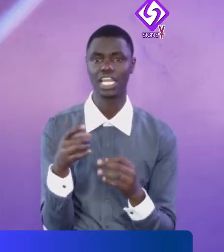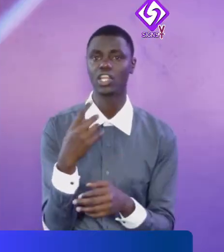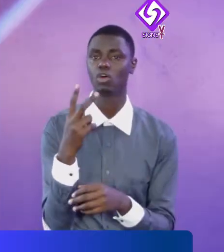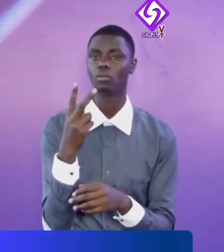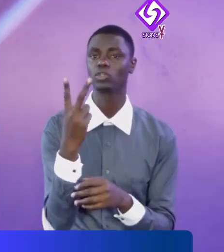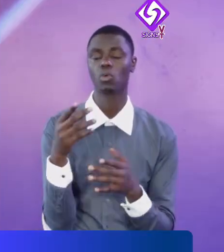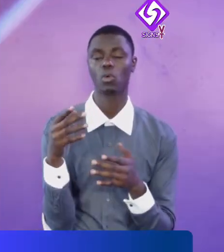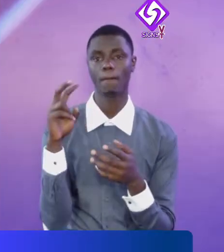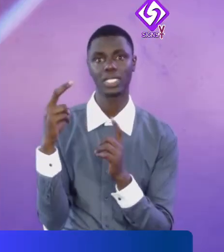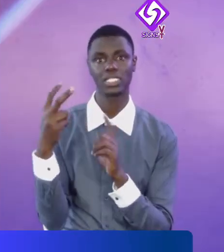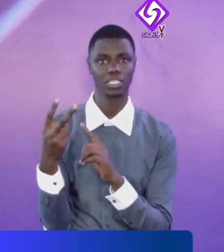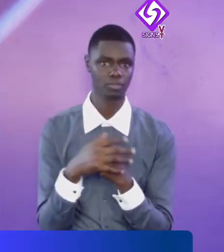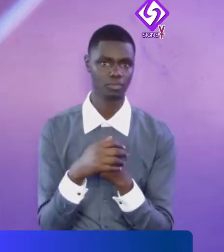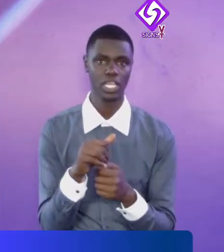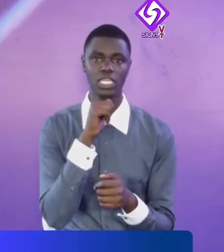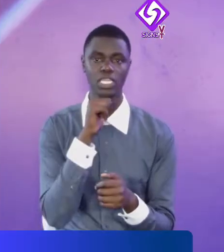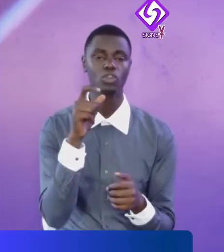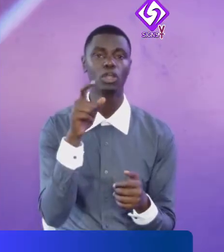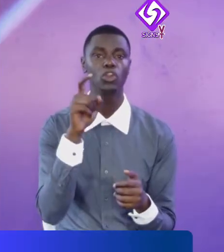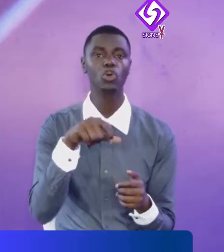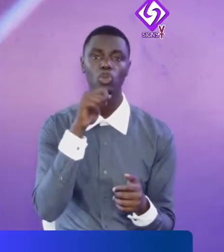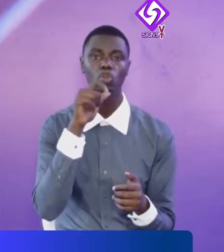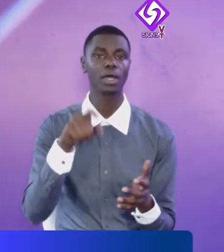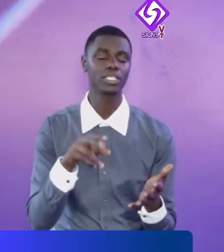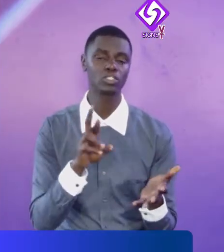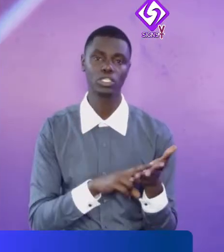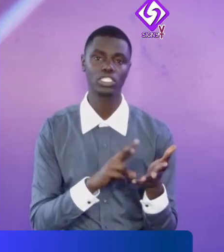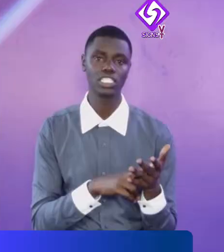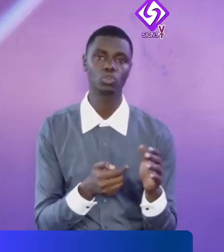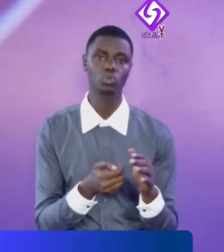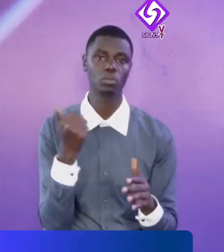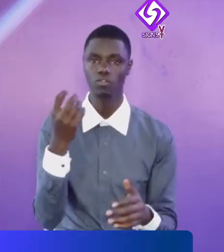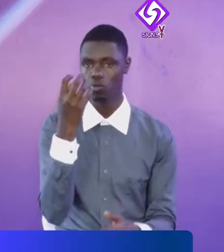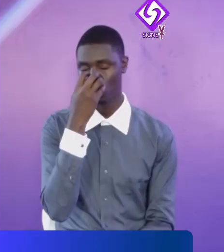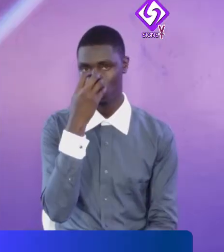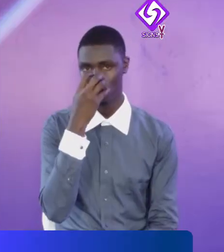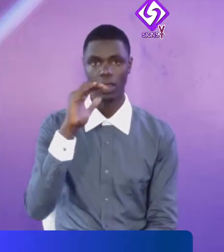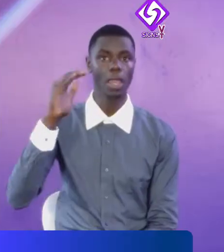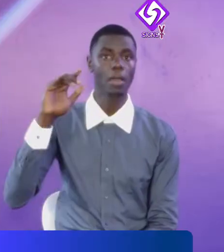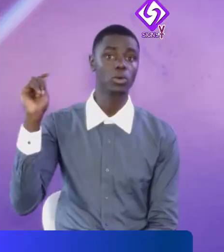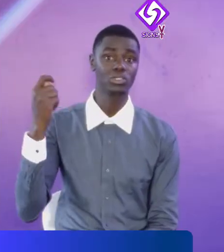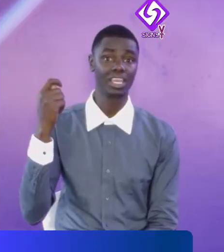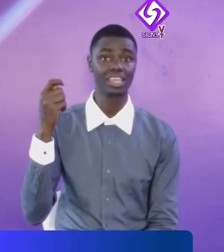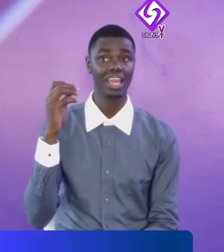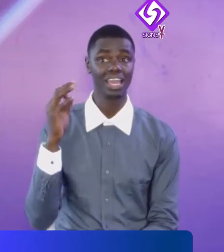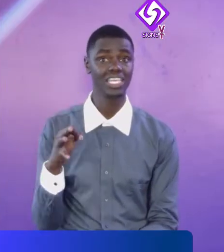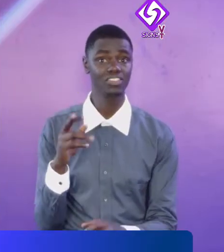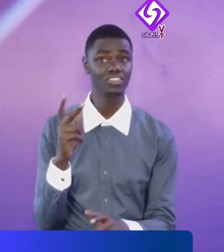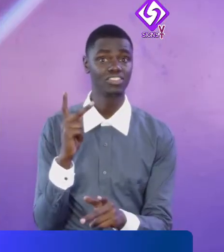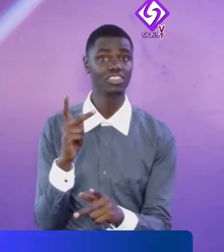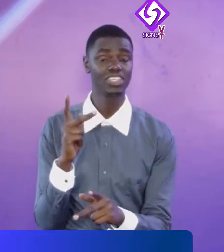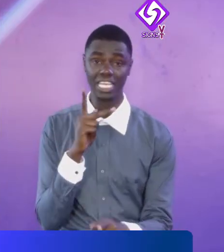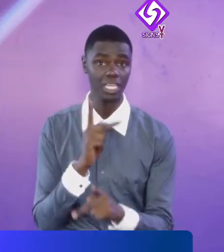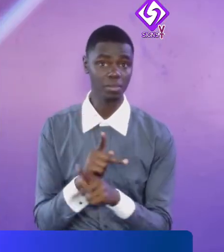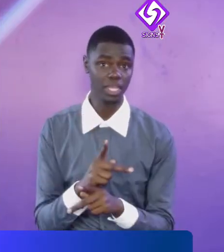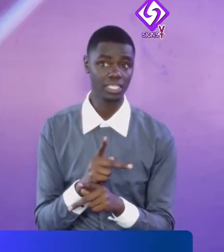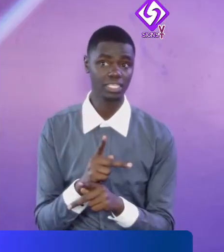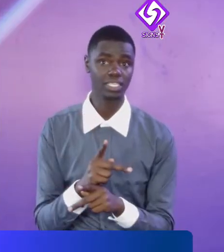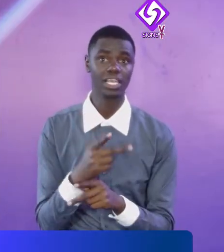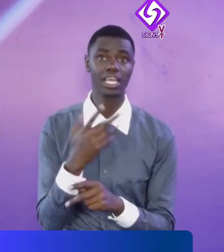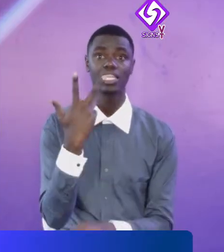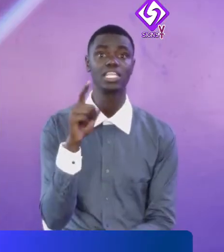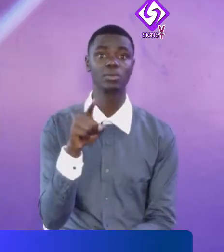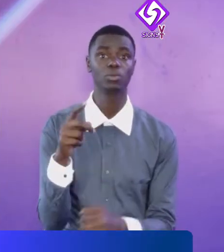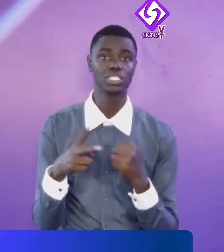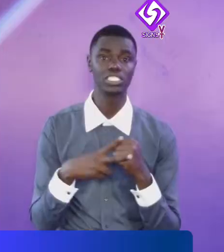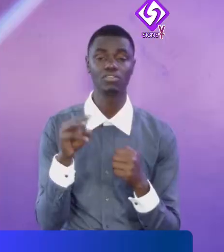Yeah. One, they don't have to register to remove William Ruto. Yeah. Already Mount Kenya, if at all they keep what they are saying, the 3.7 million